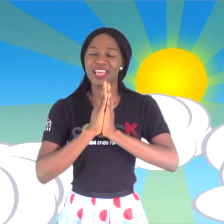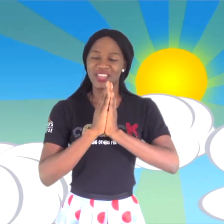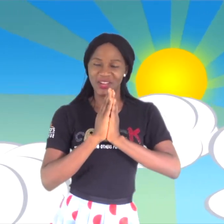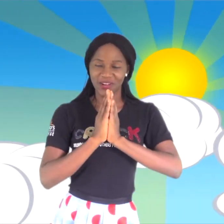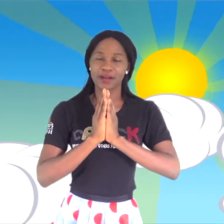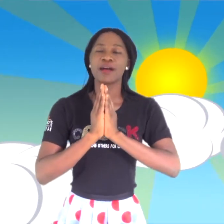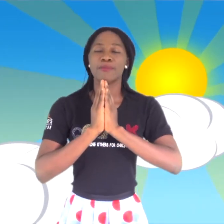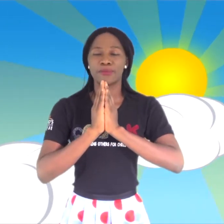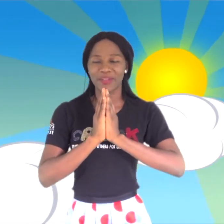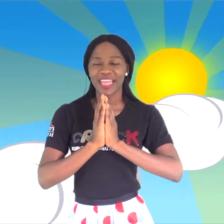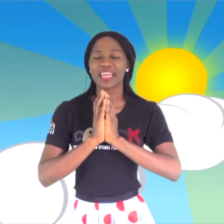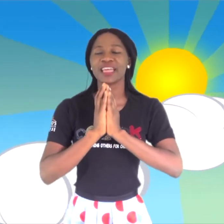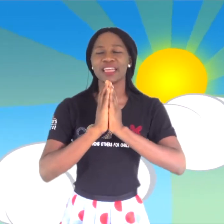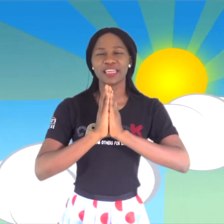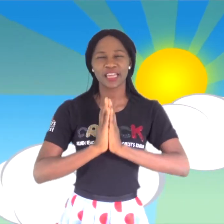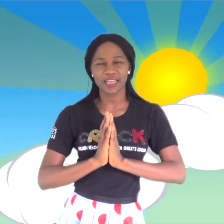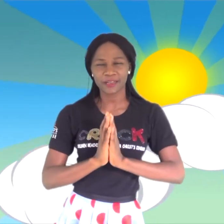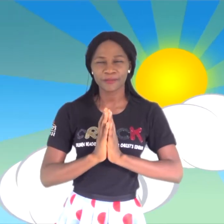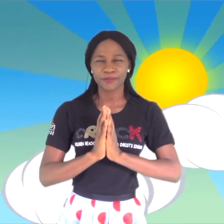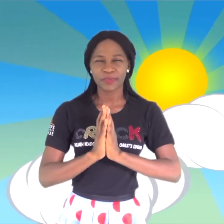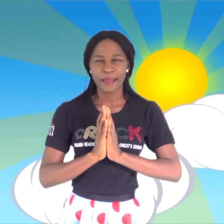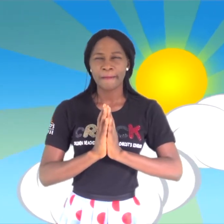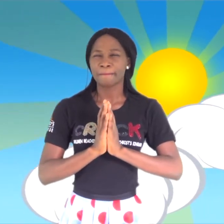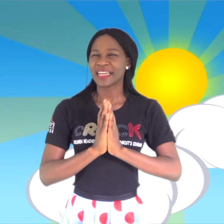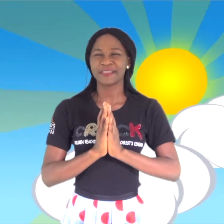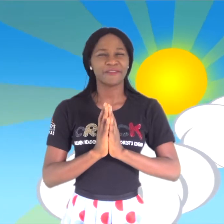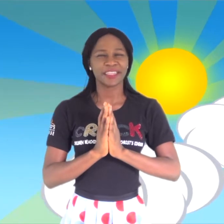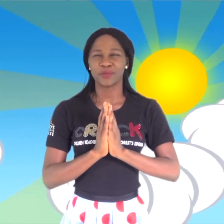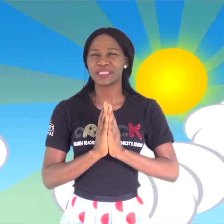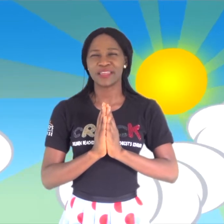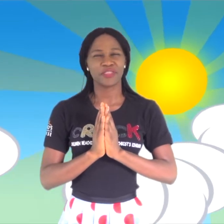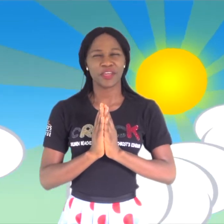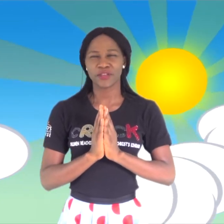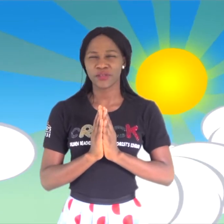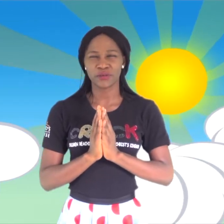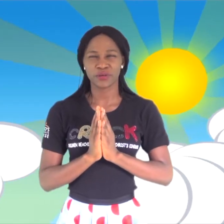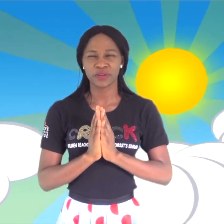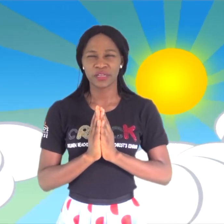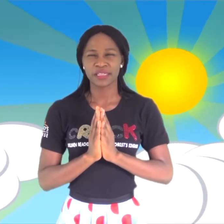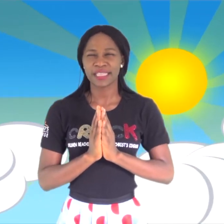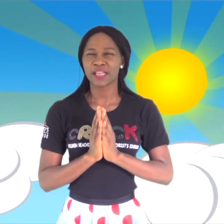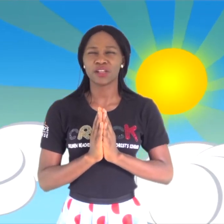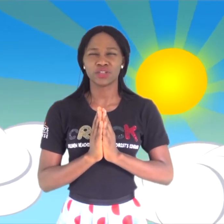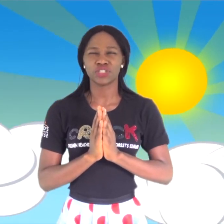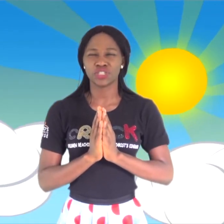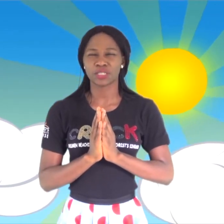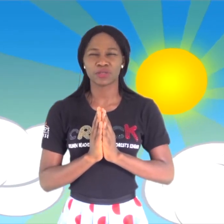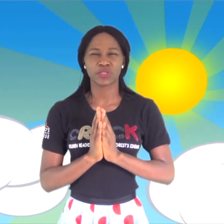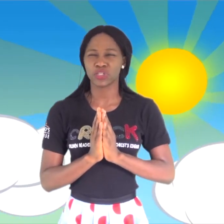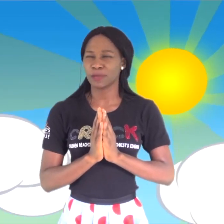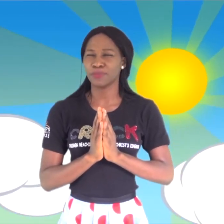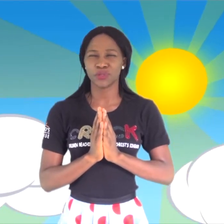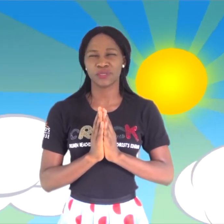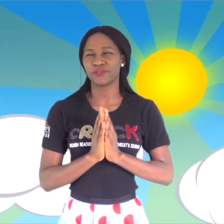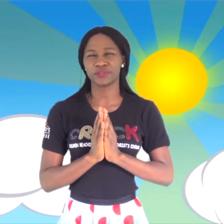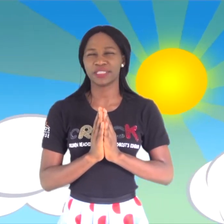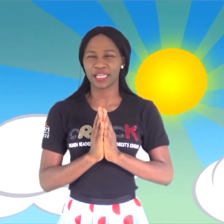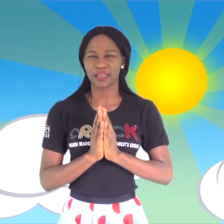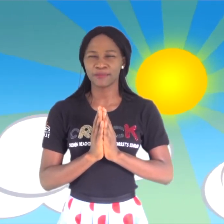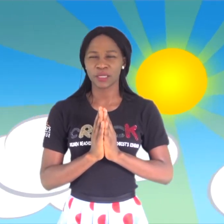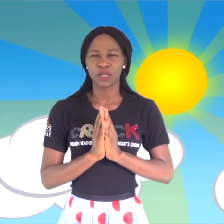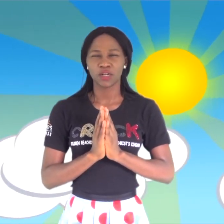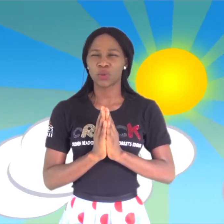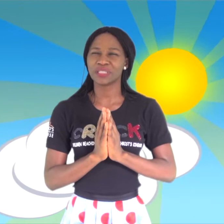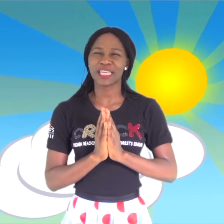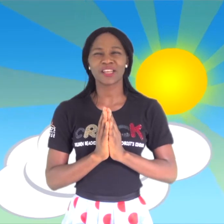Say your prayer. Mighty Father, we say thank you. Thank Lord Jesus for such a beautiful